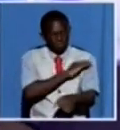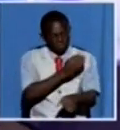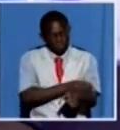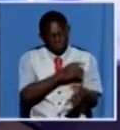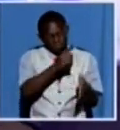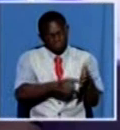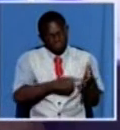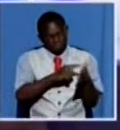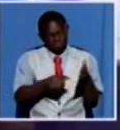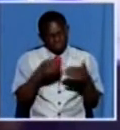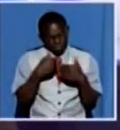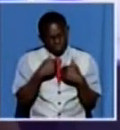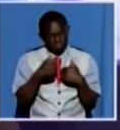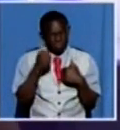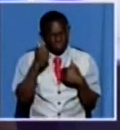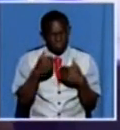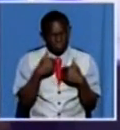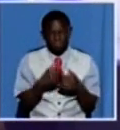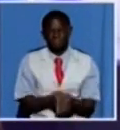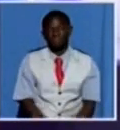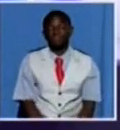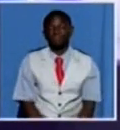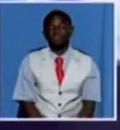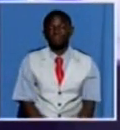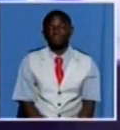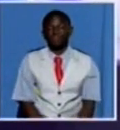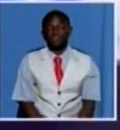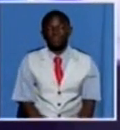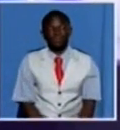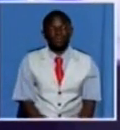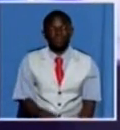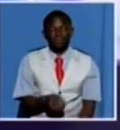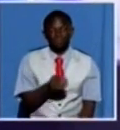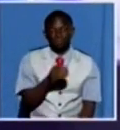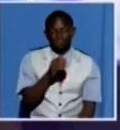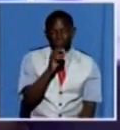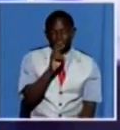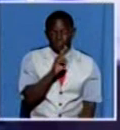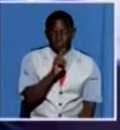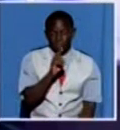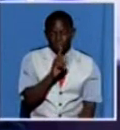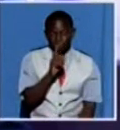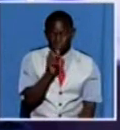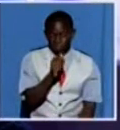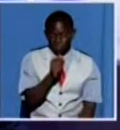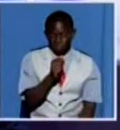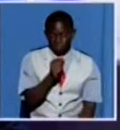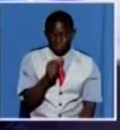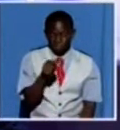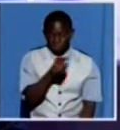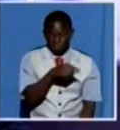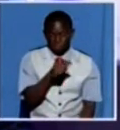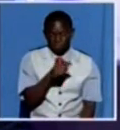the process, road development agents and the IMS were negotiating, so they could not agree on certain